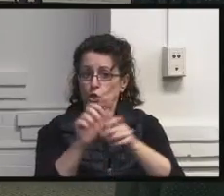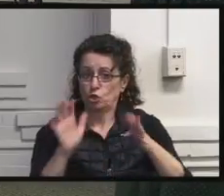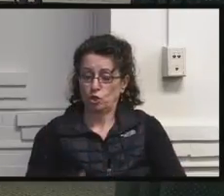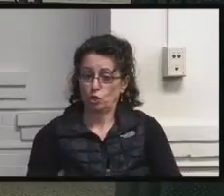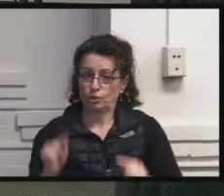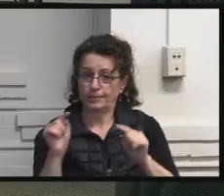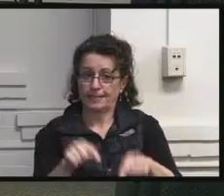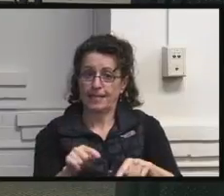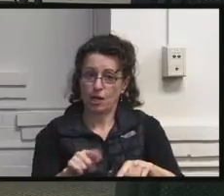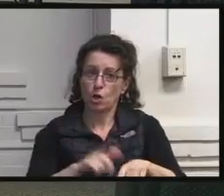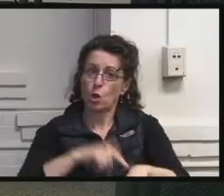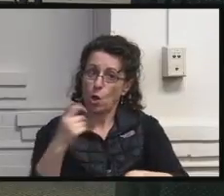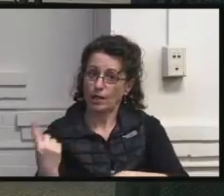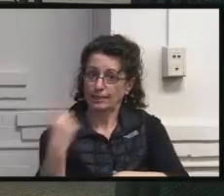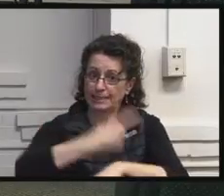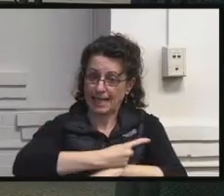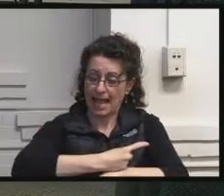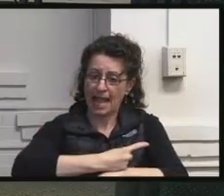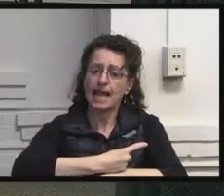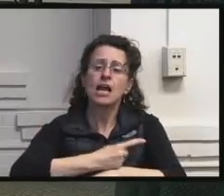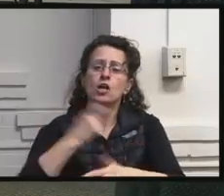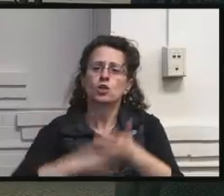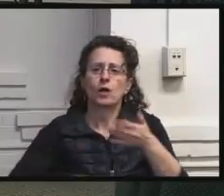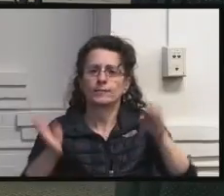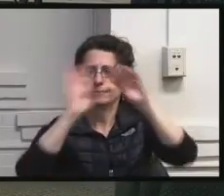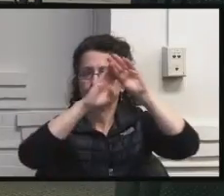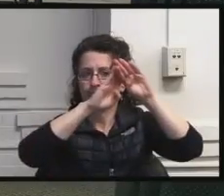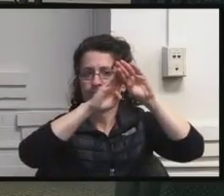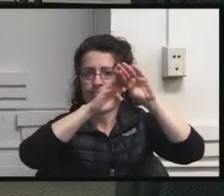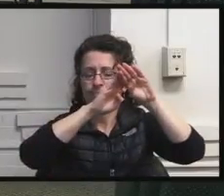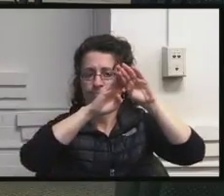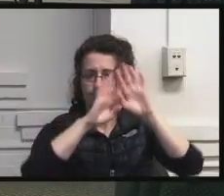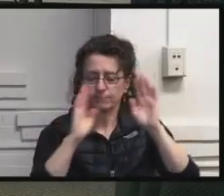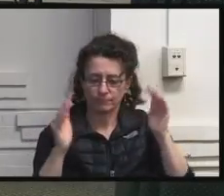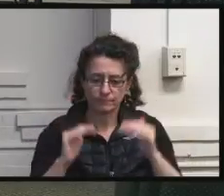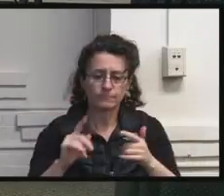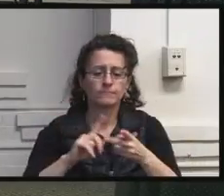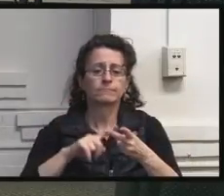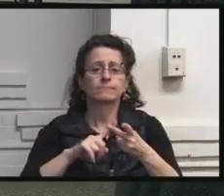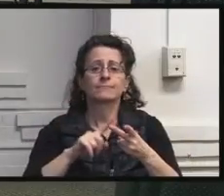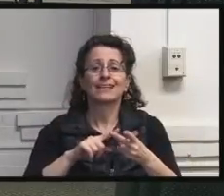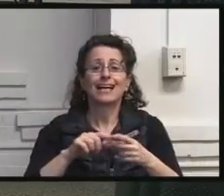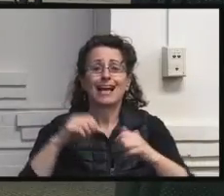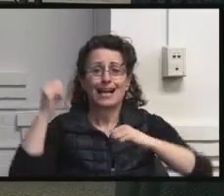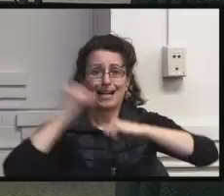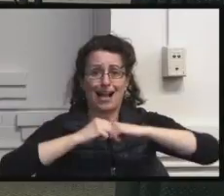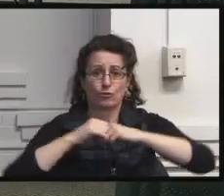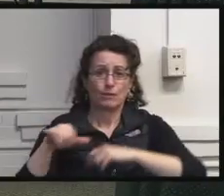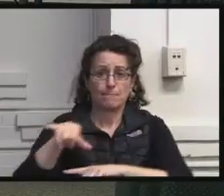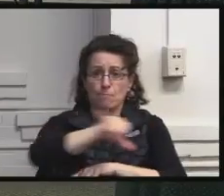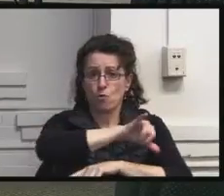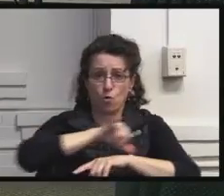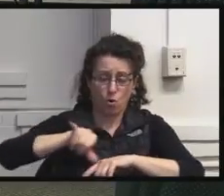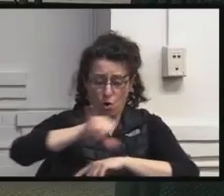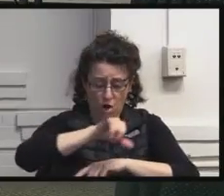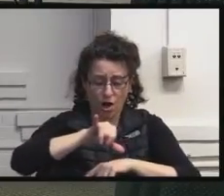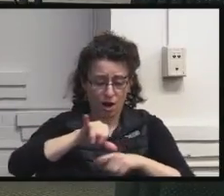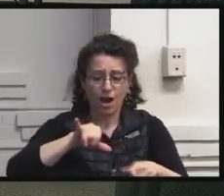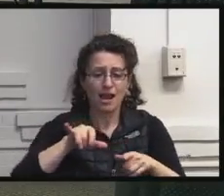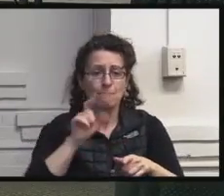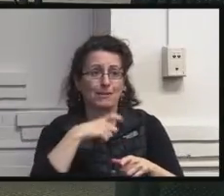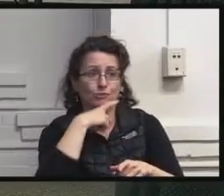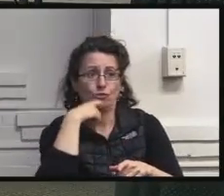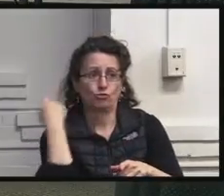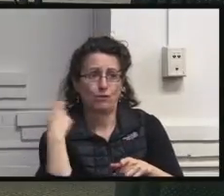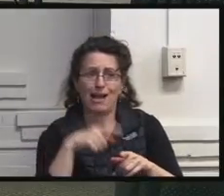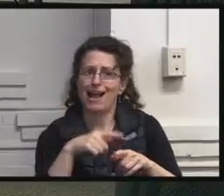costs, right? And then the other piece to that is that we also have minimum cure times for our concrete. Right. So for some of it,